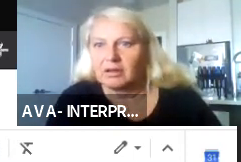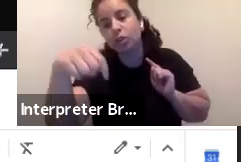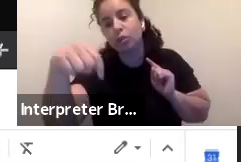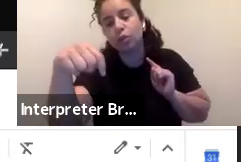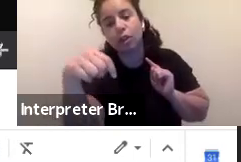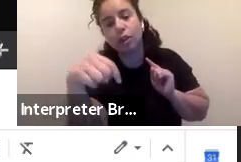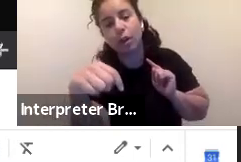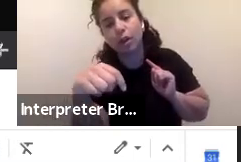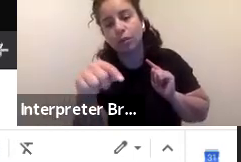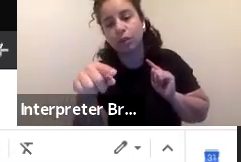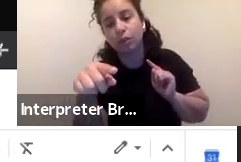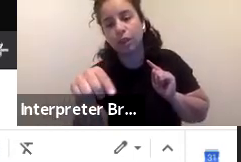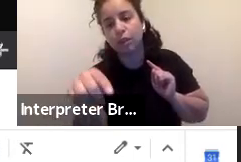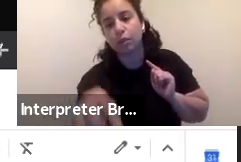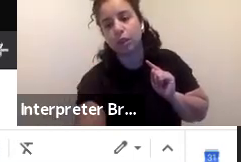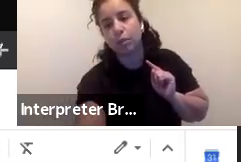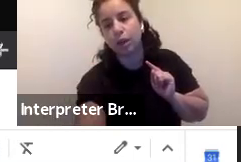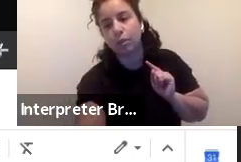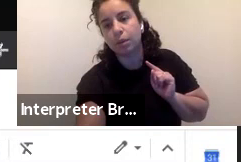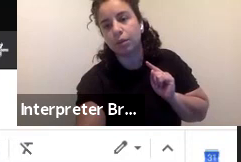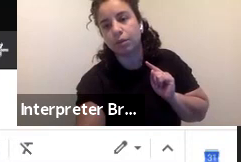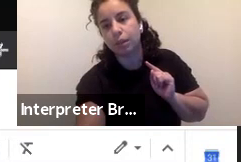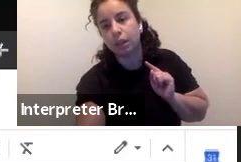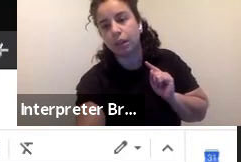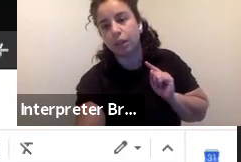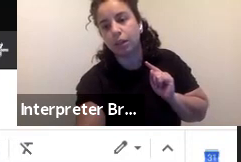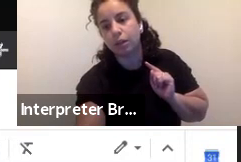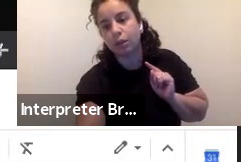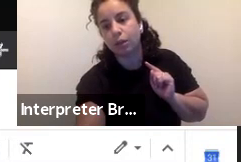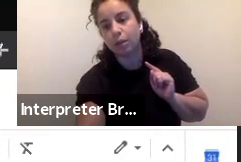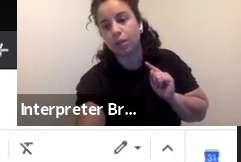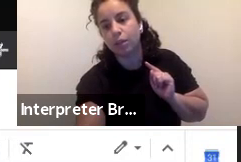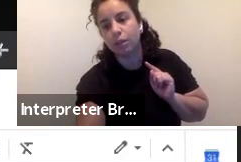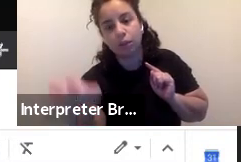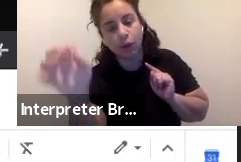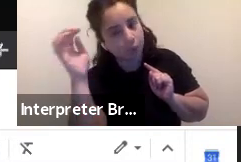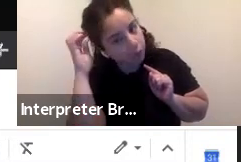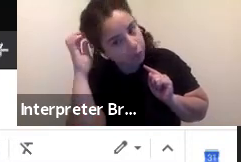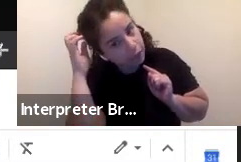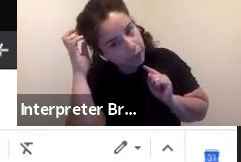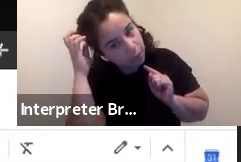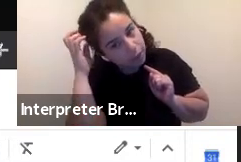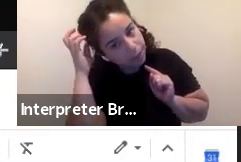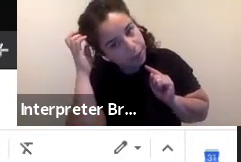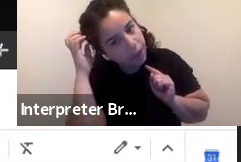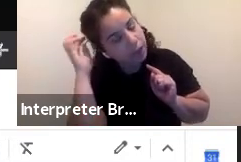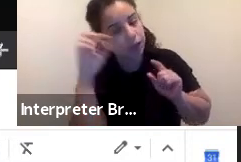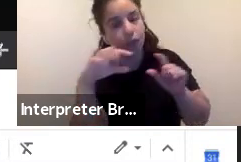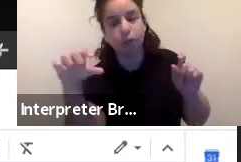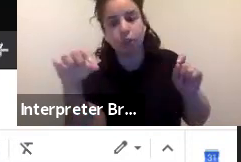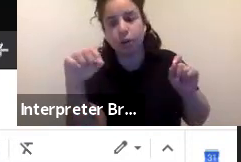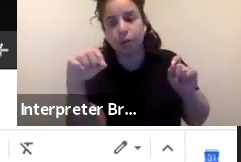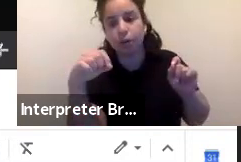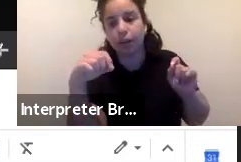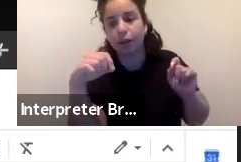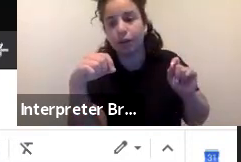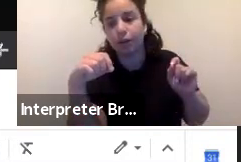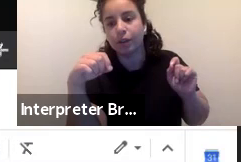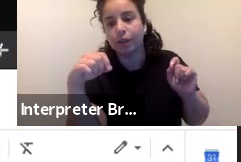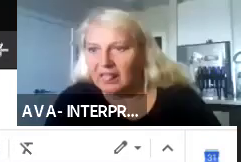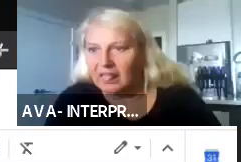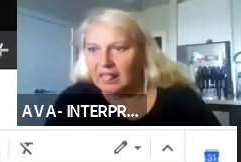So just scroll to the bottom. There's a, at the bottom of the four images, if you hover over the last one, a tile will show up